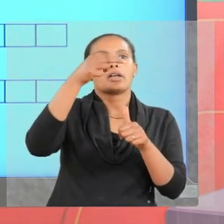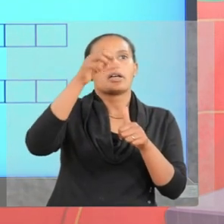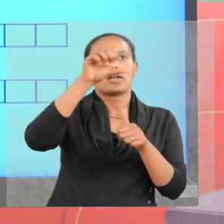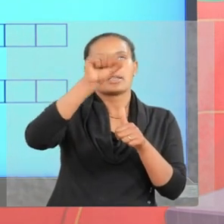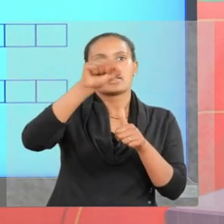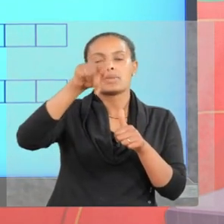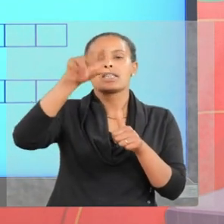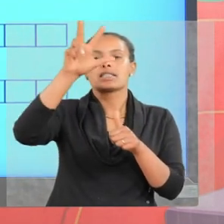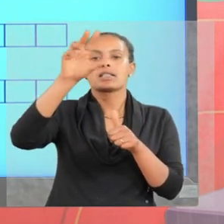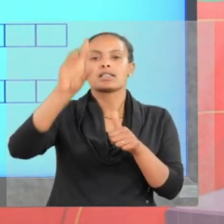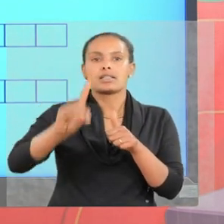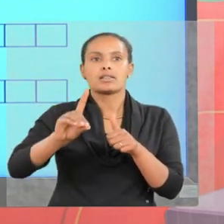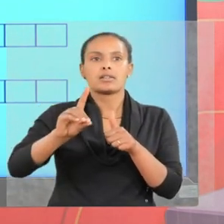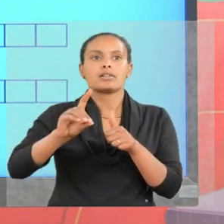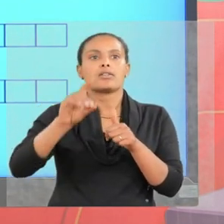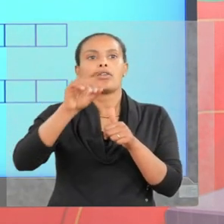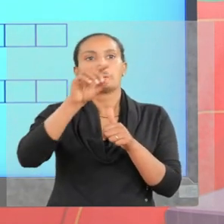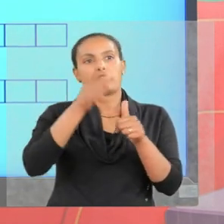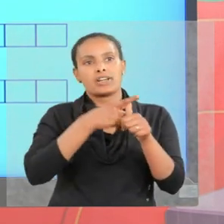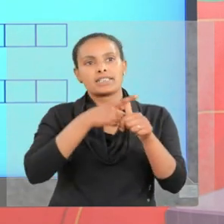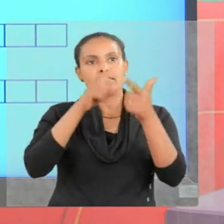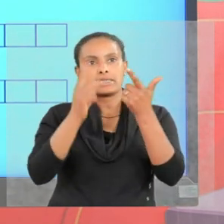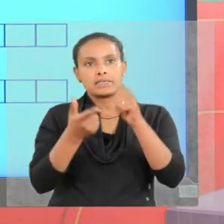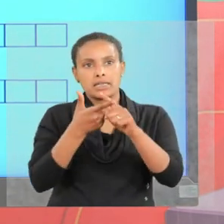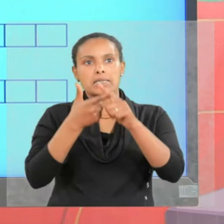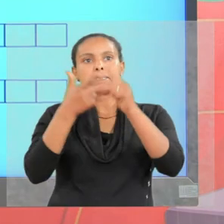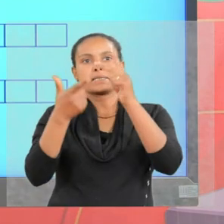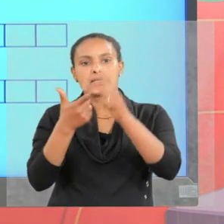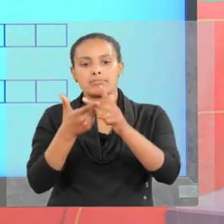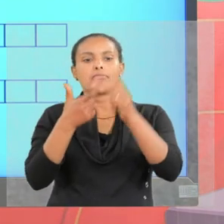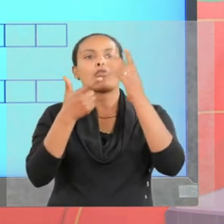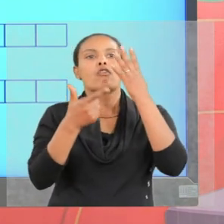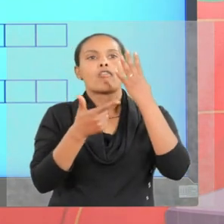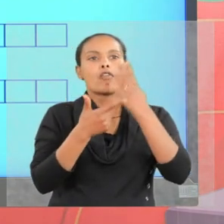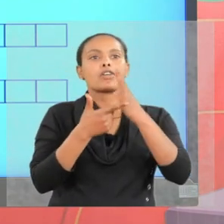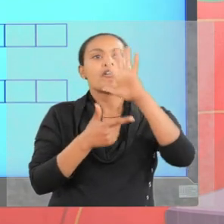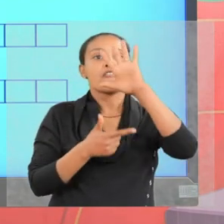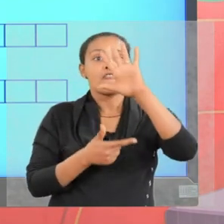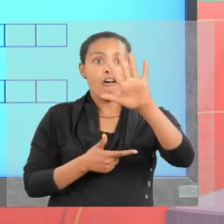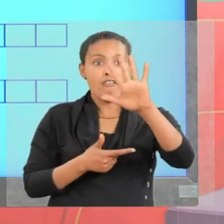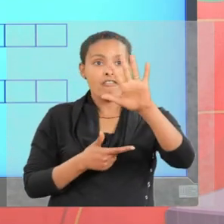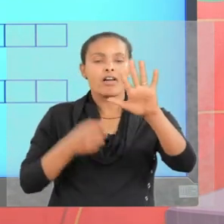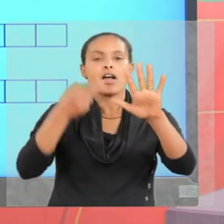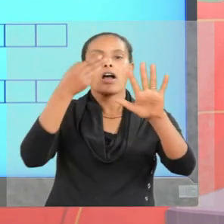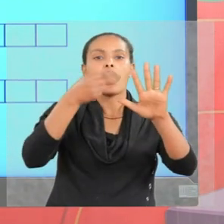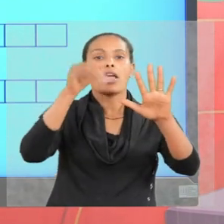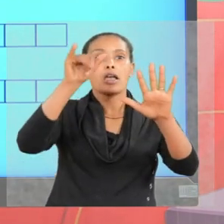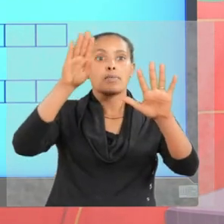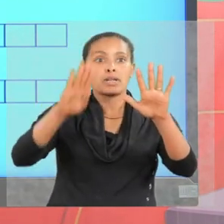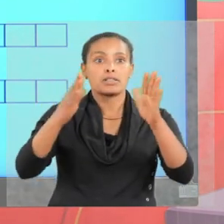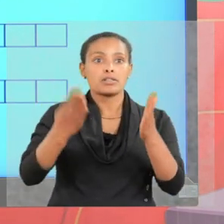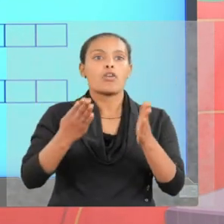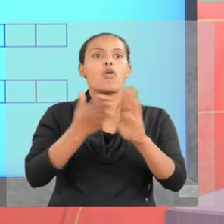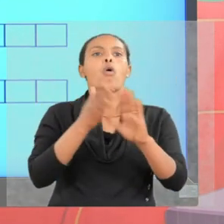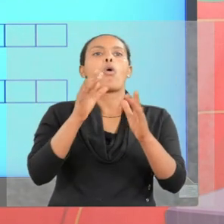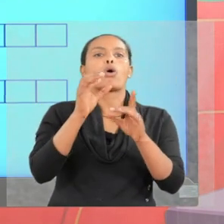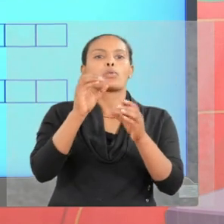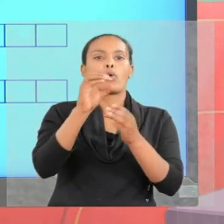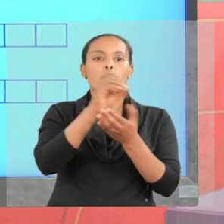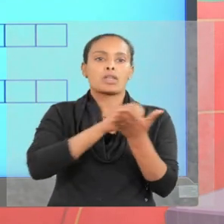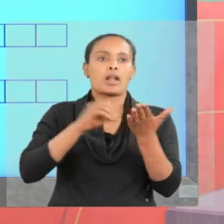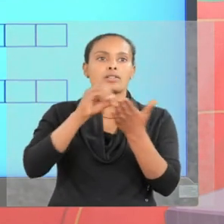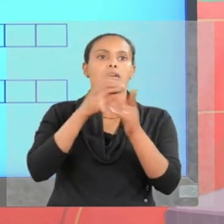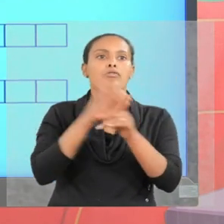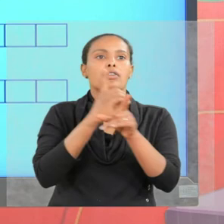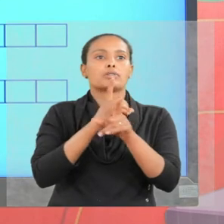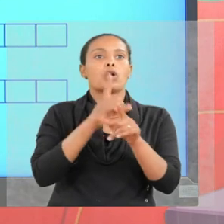sp3d hybrid orbital, third, fourth, fifth. There are 5 hybrid orbitals formed when